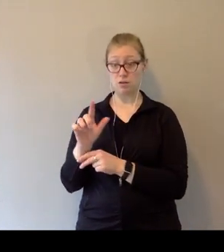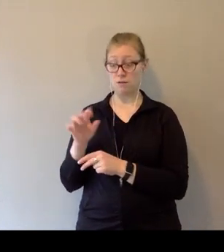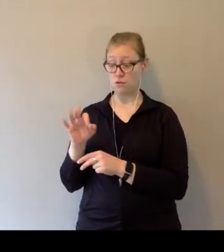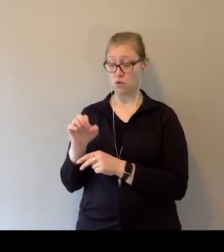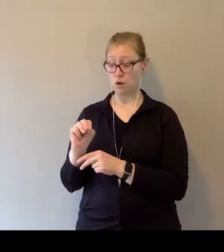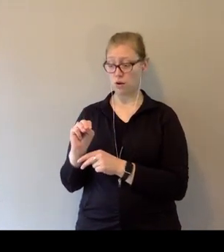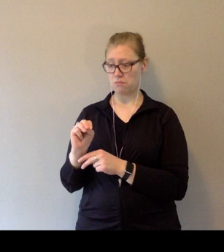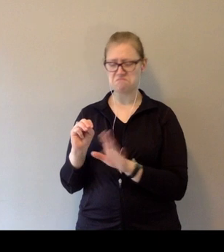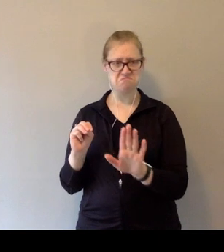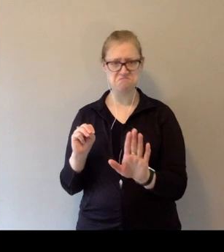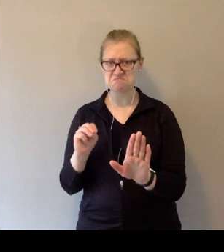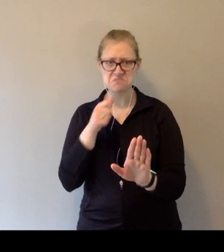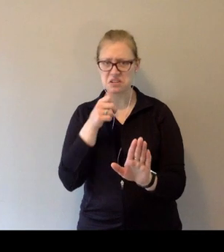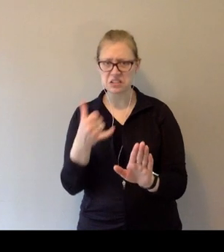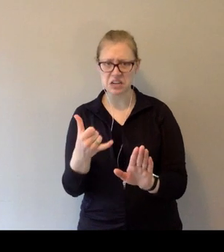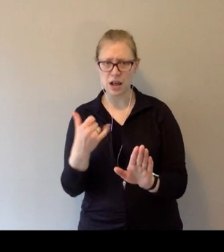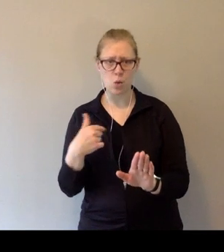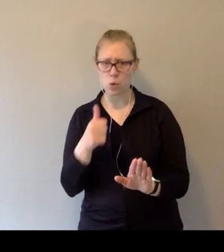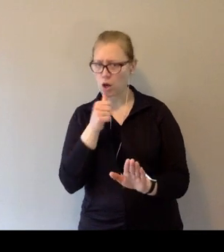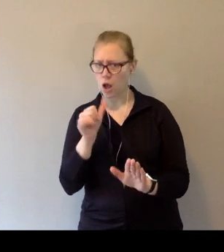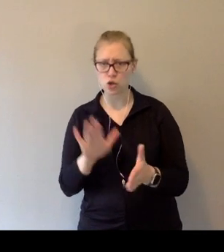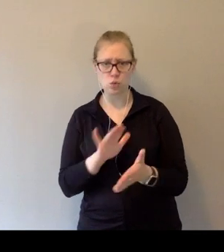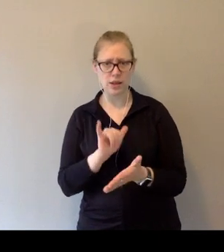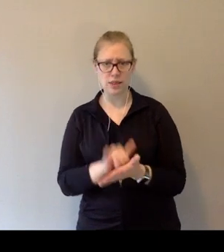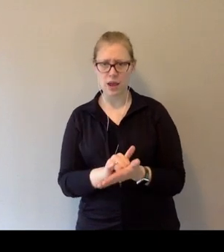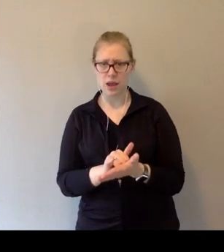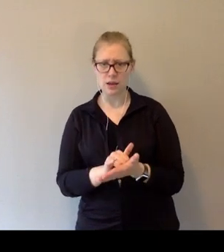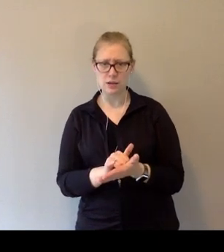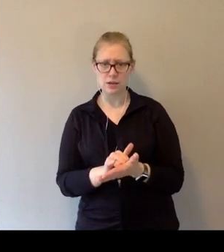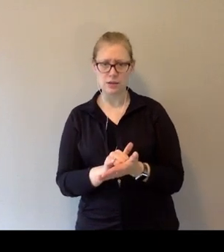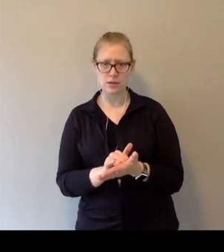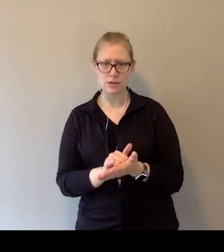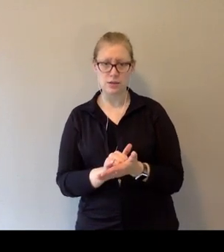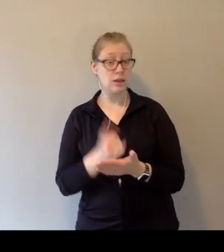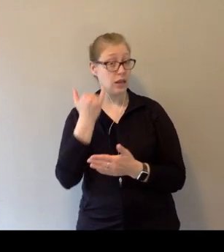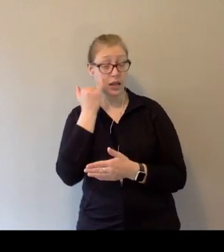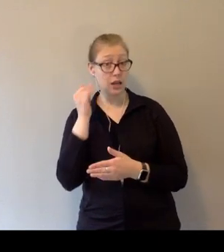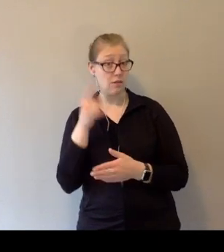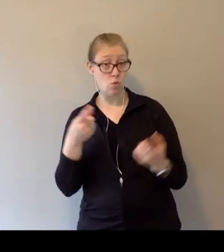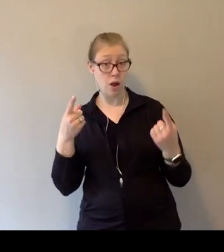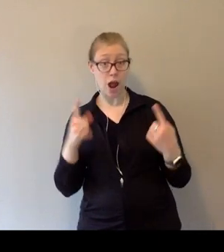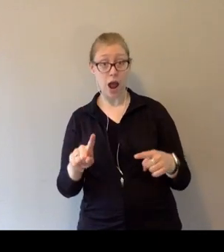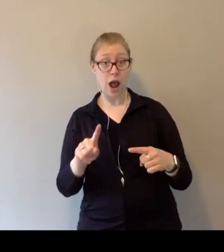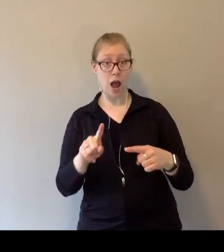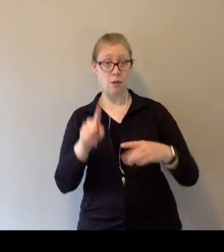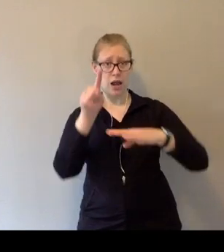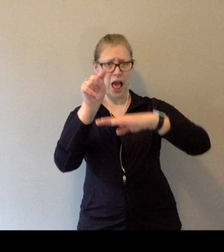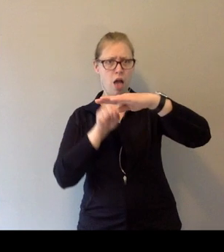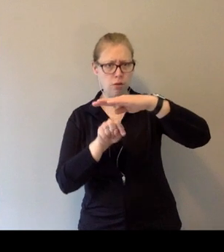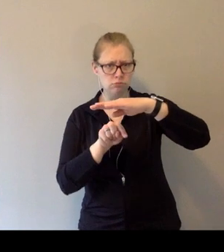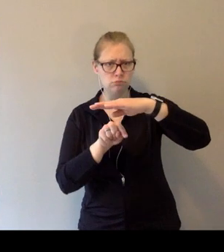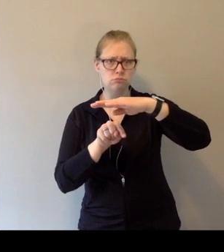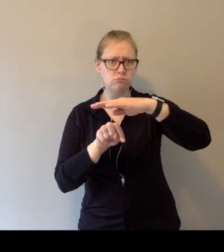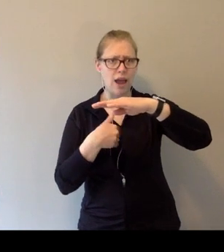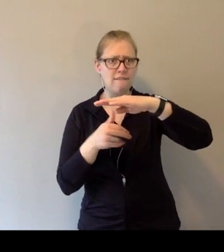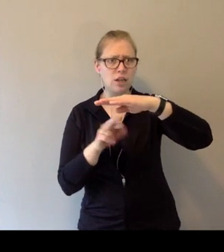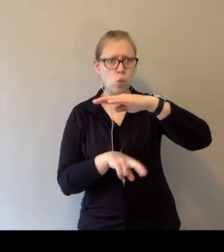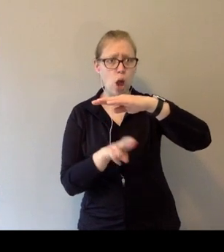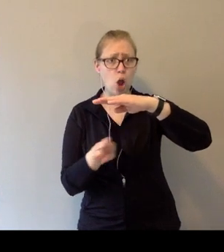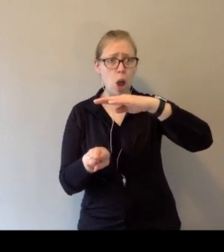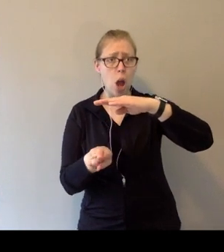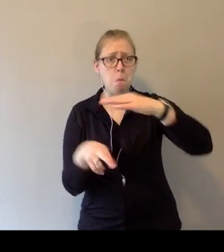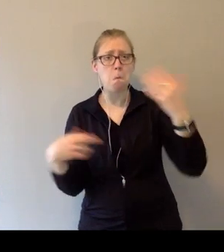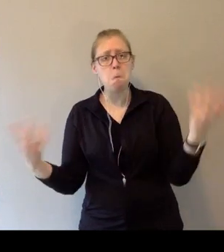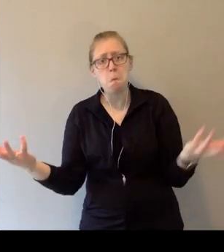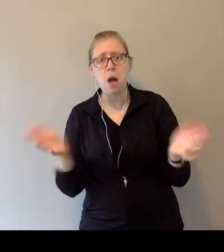assignment, do not put it in simplest radical form. If you end up with a square root in the denominator, so be it. Just leave it